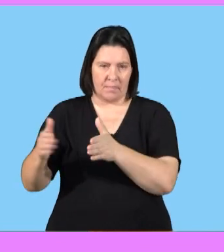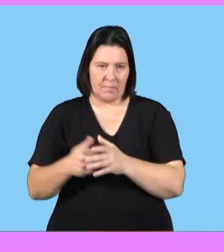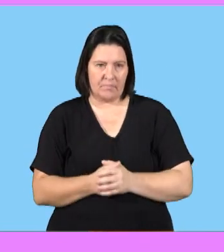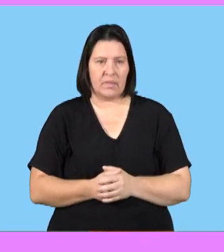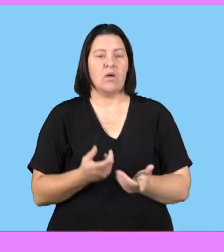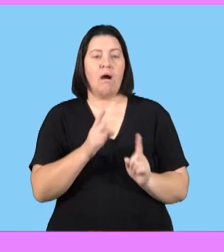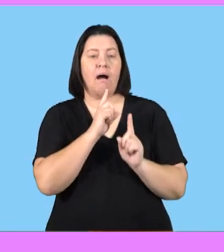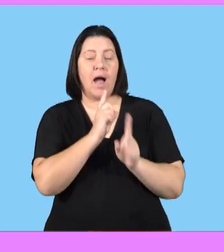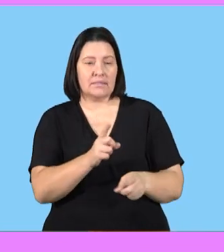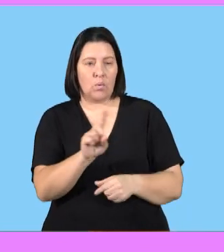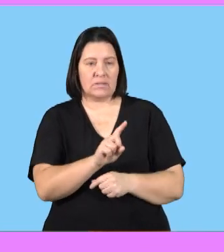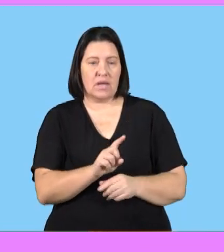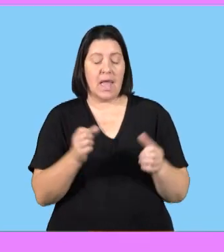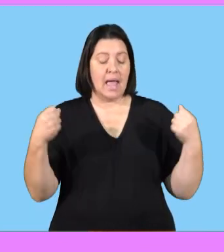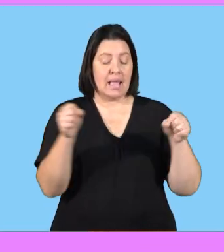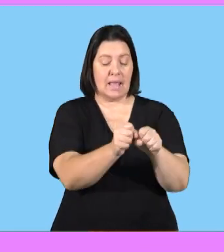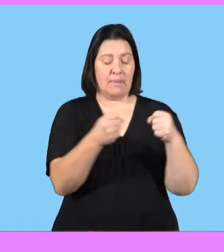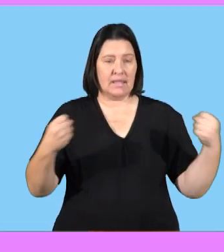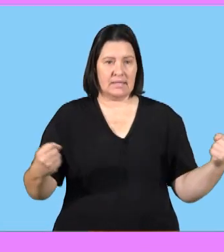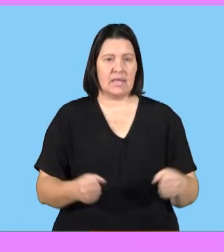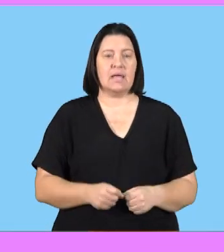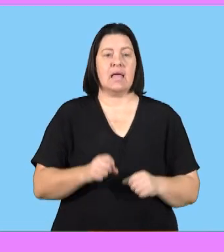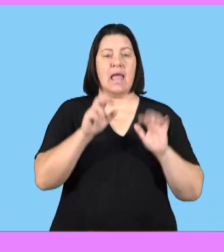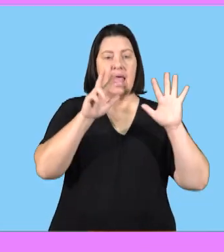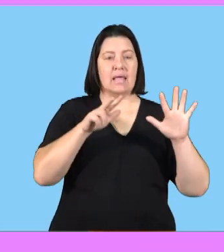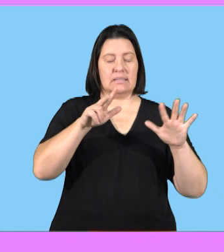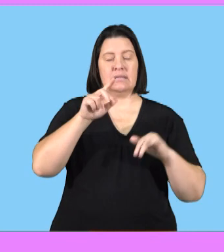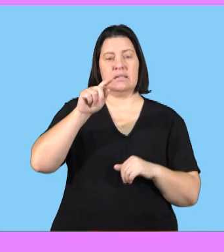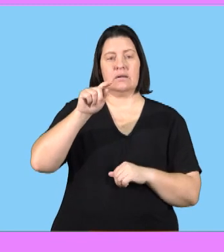His answers were, for cabinet A, it was